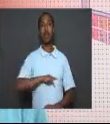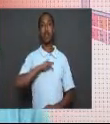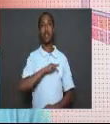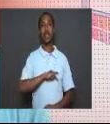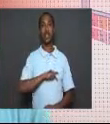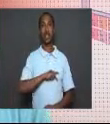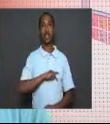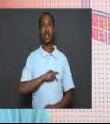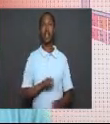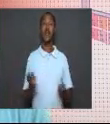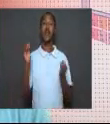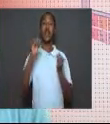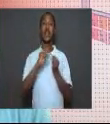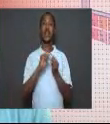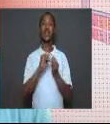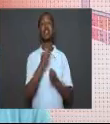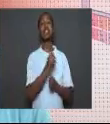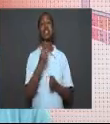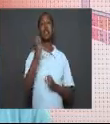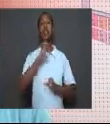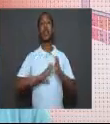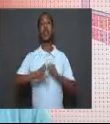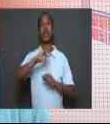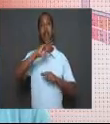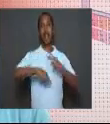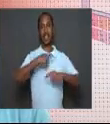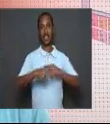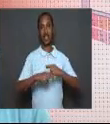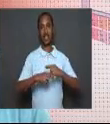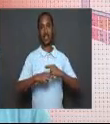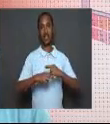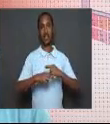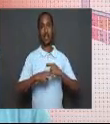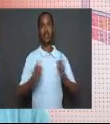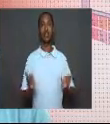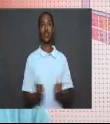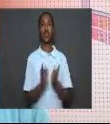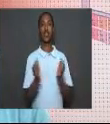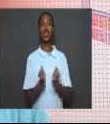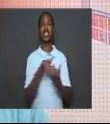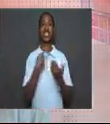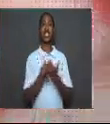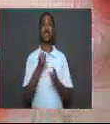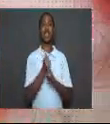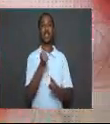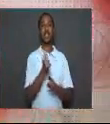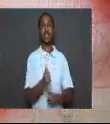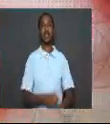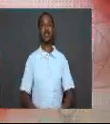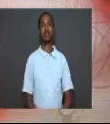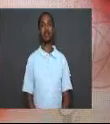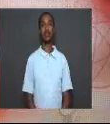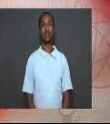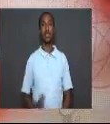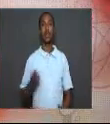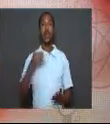properties, including some chemical reactions associated with this metal.